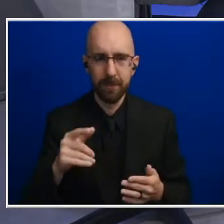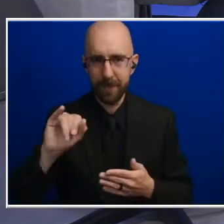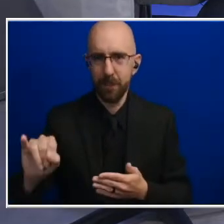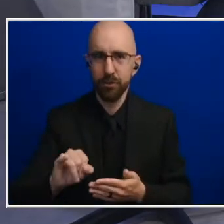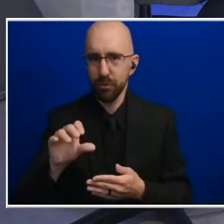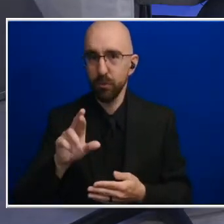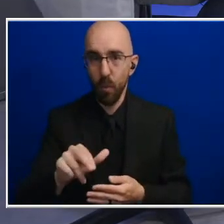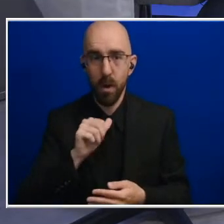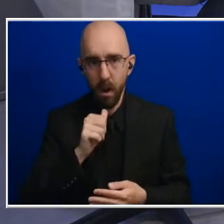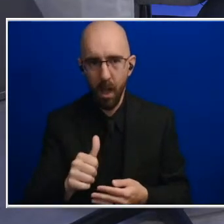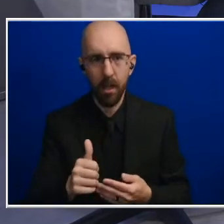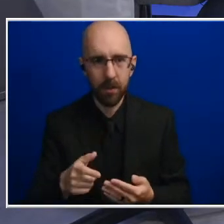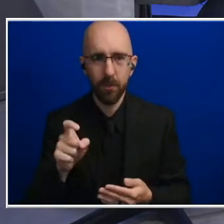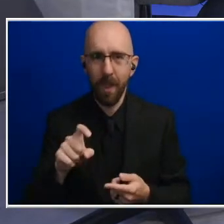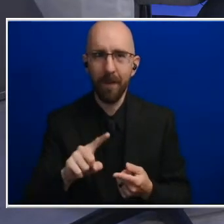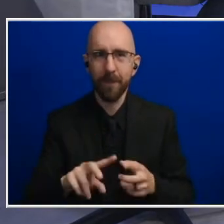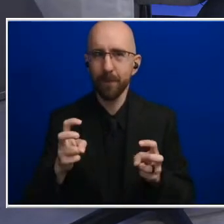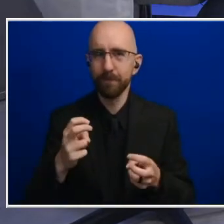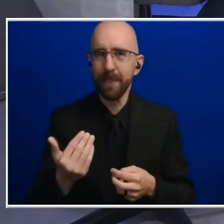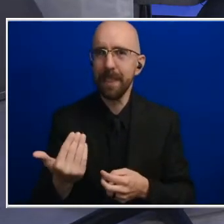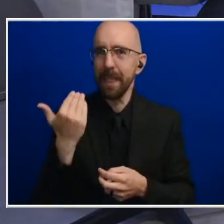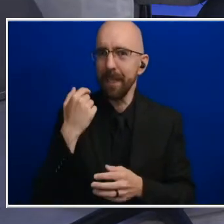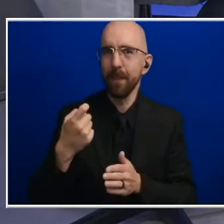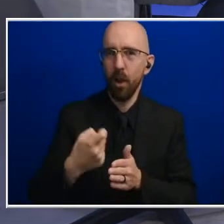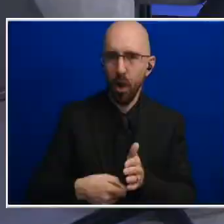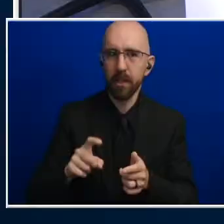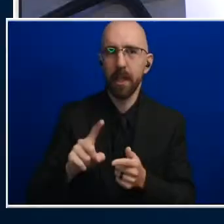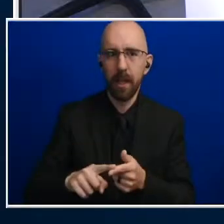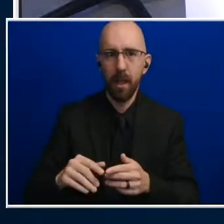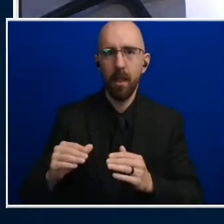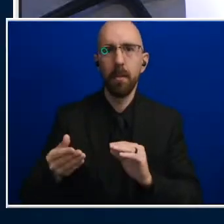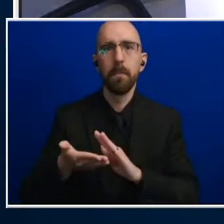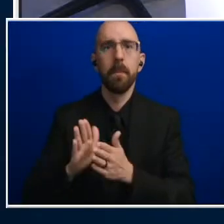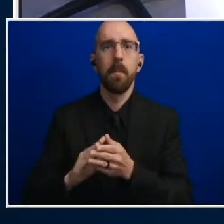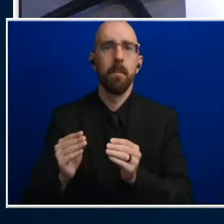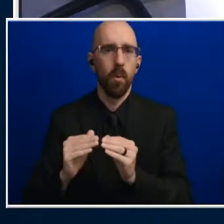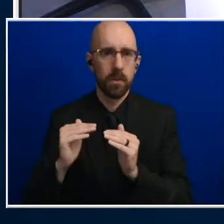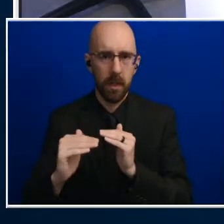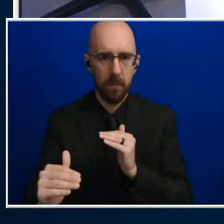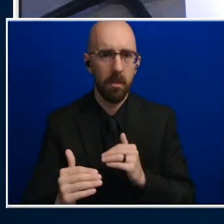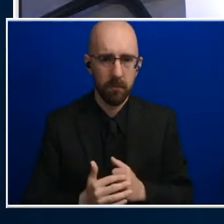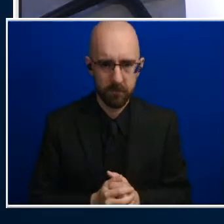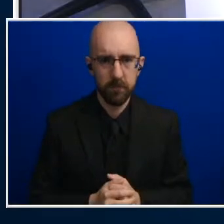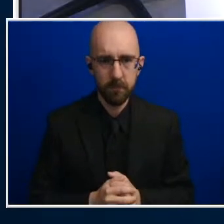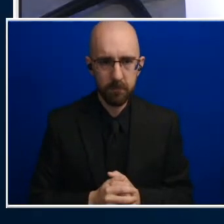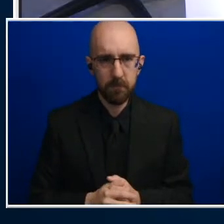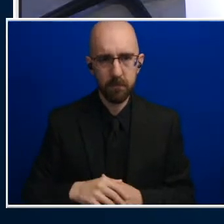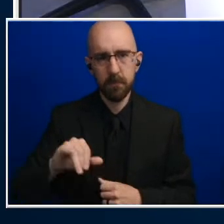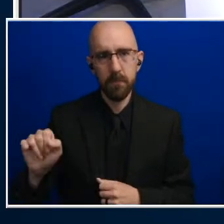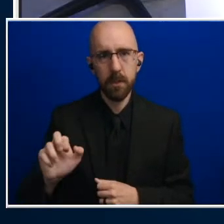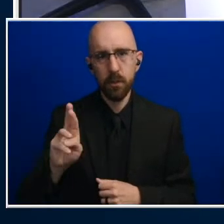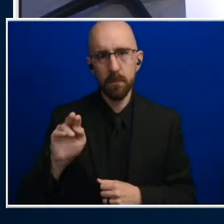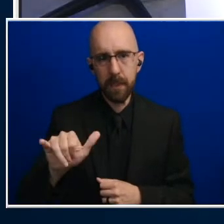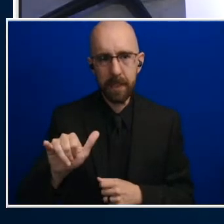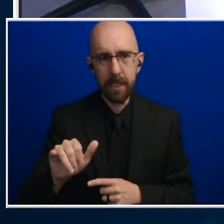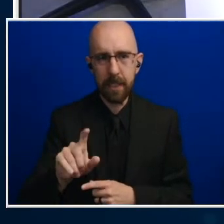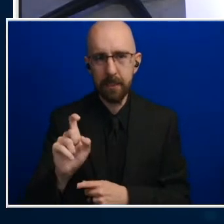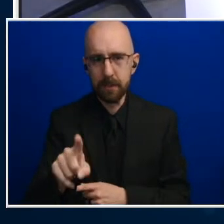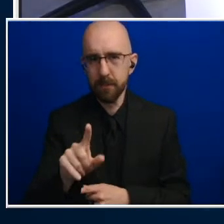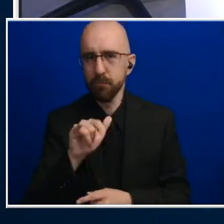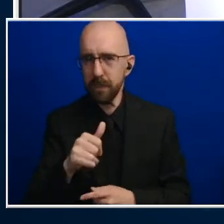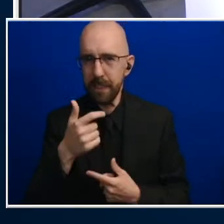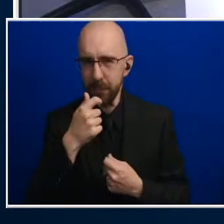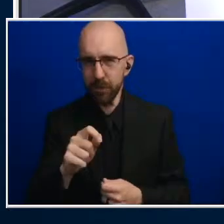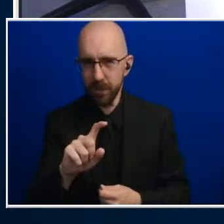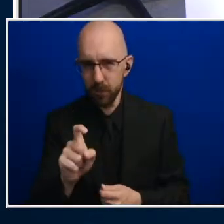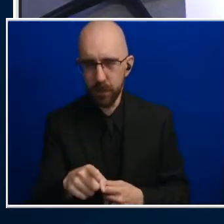have to eat that for a while until you get more stable. Exactly. Jeremy Yenser has a really interesting question. Jeremy writes, do